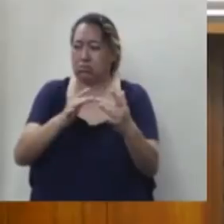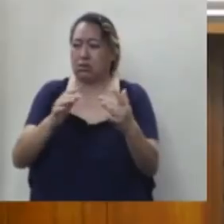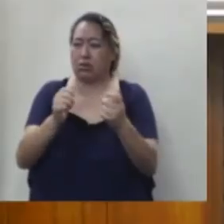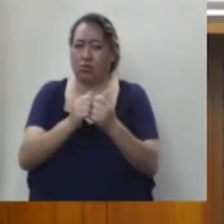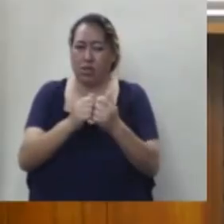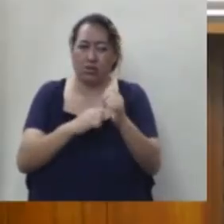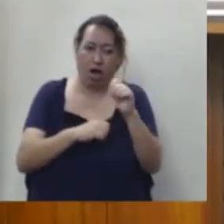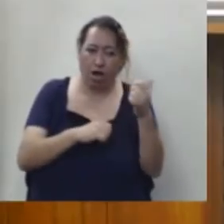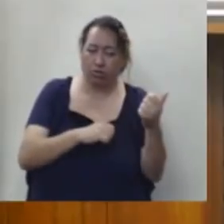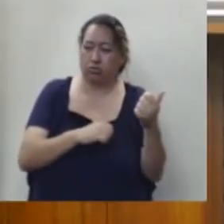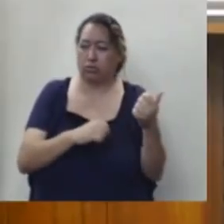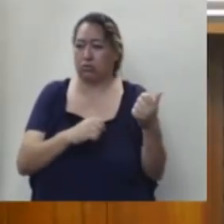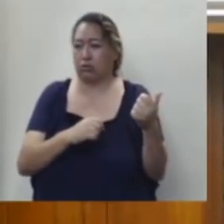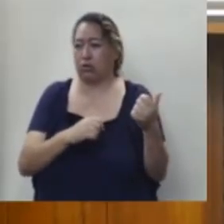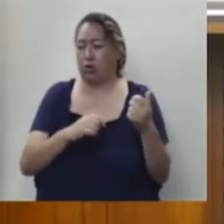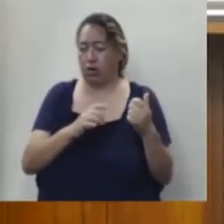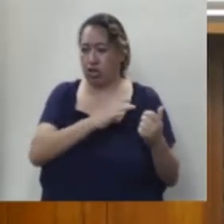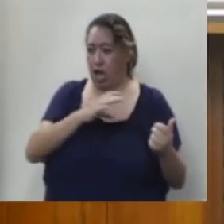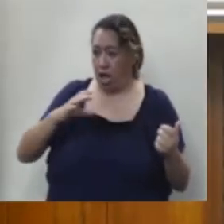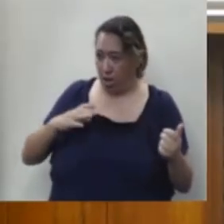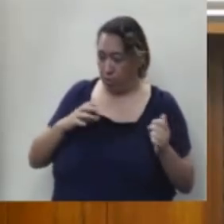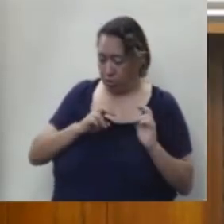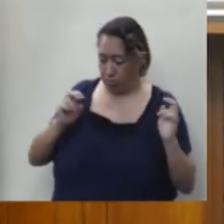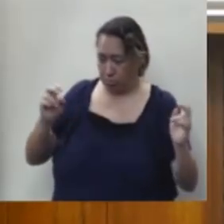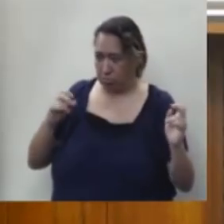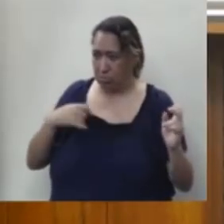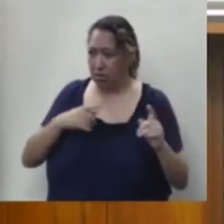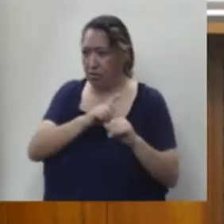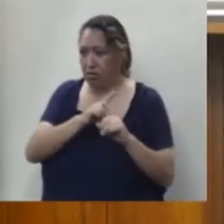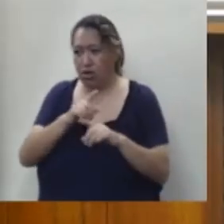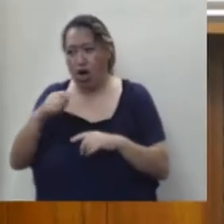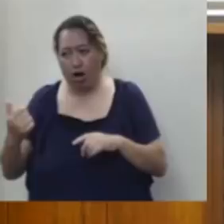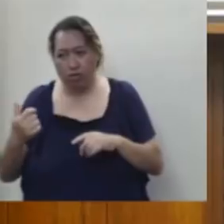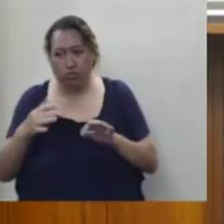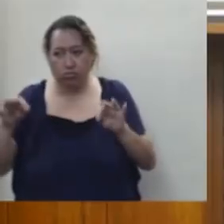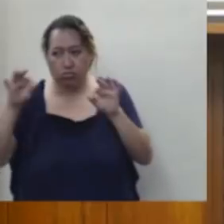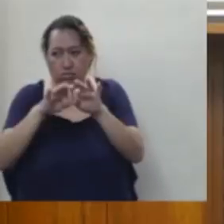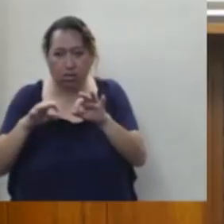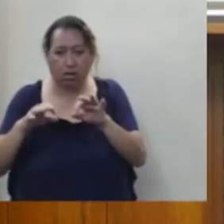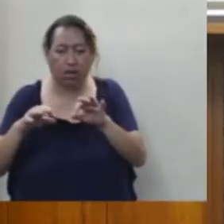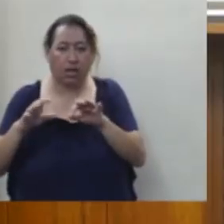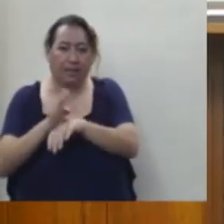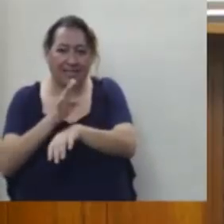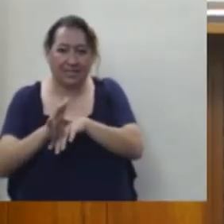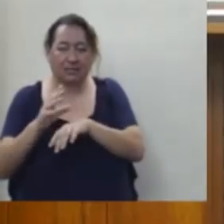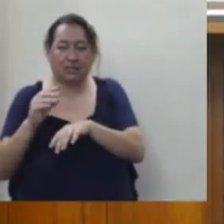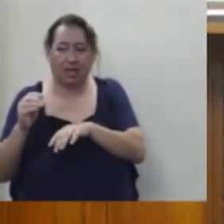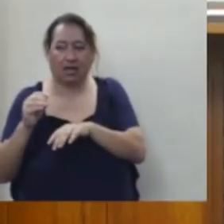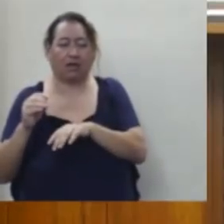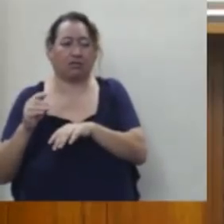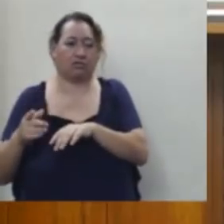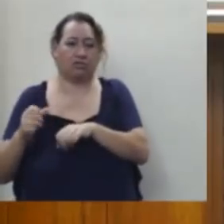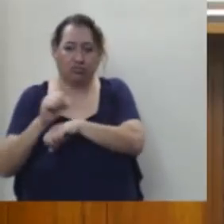and also with business entities and employers to encourage them and persuade them to